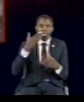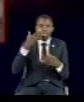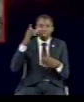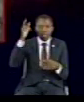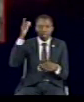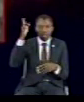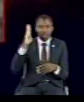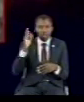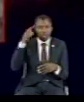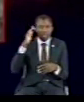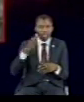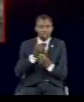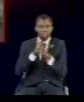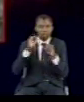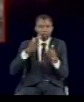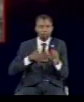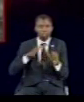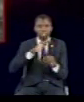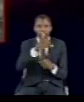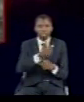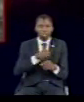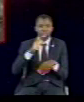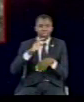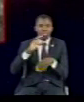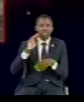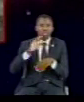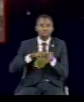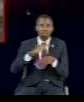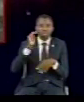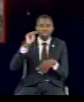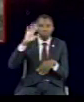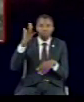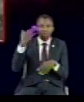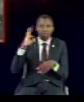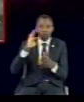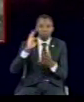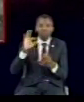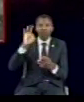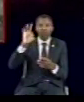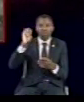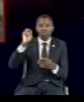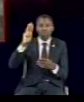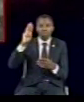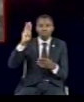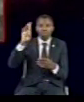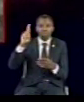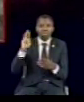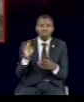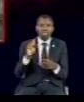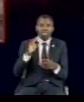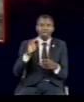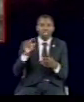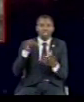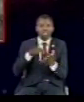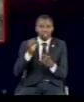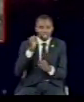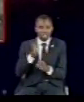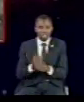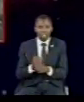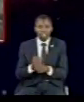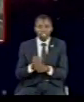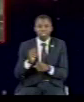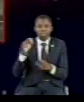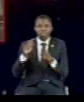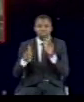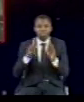Secondly, on the 5th of February this year, I fell onto the 419. They drew me